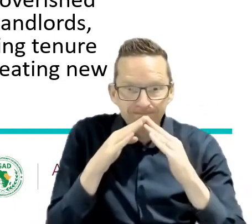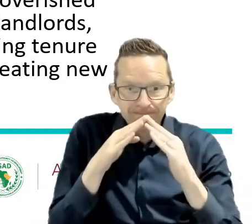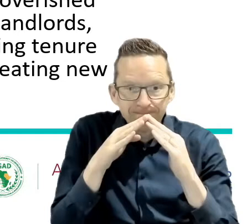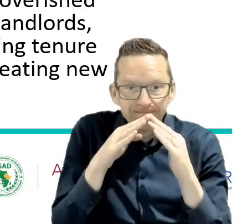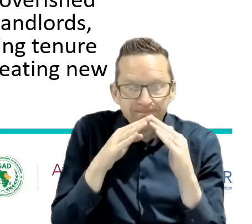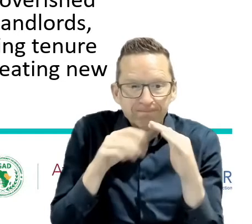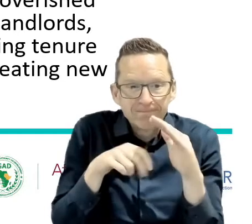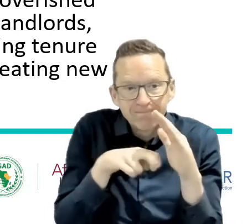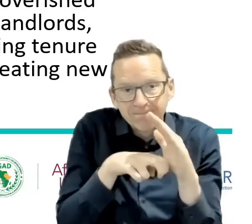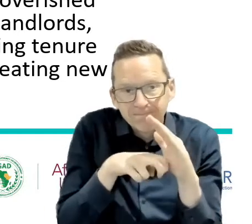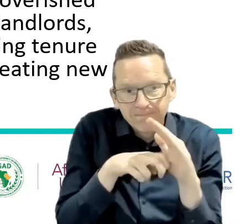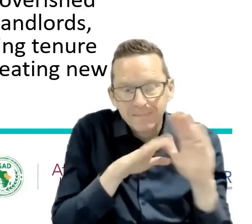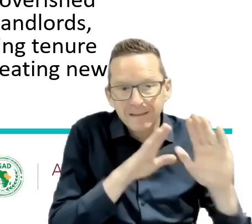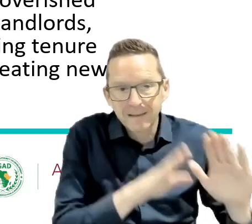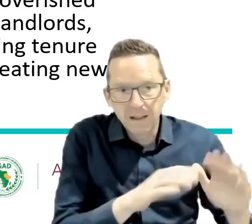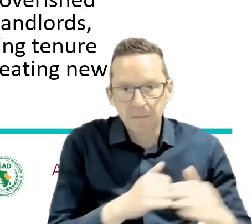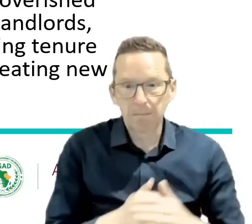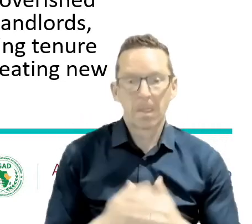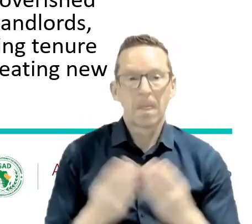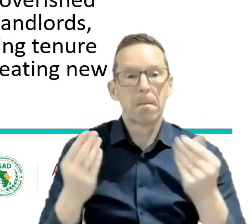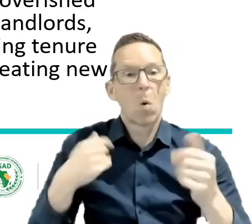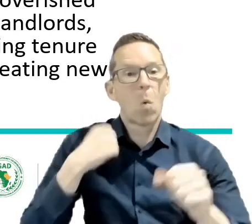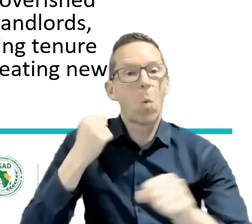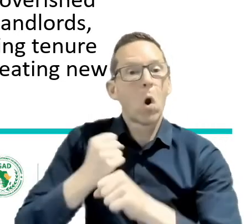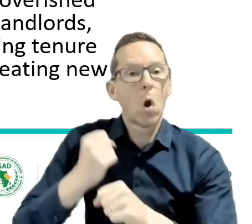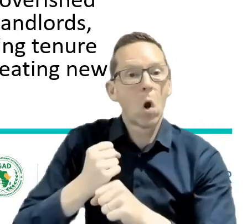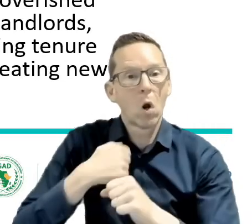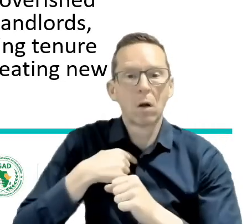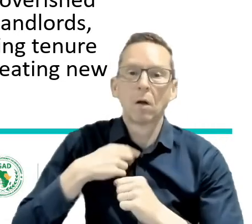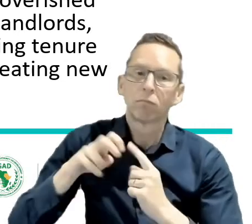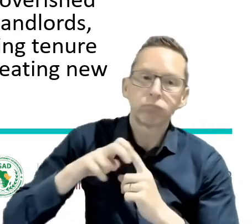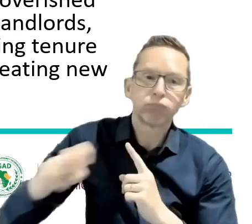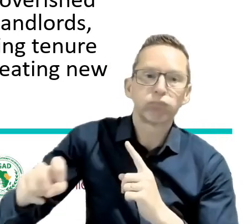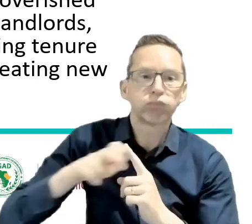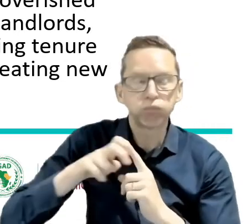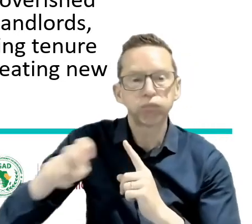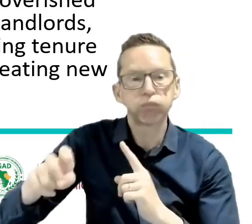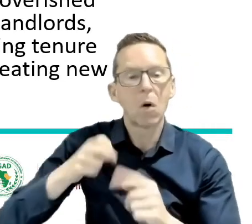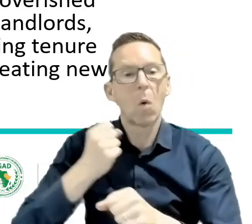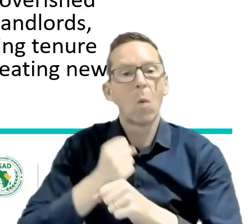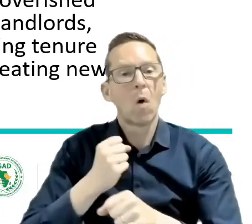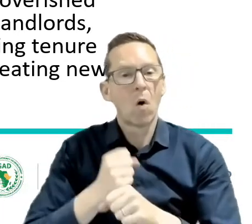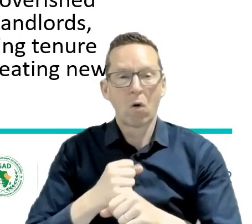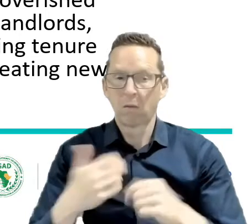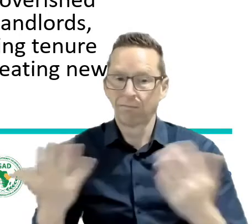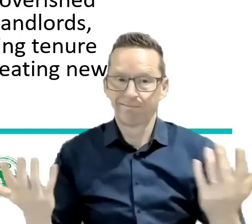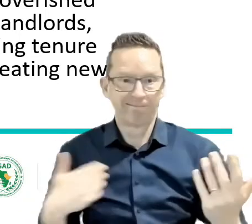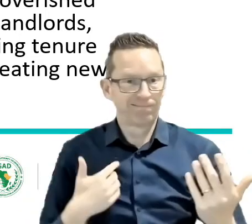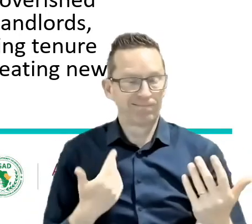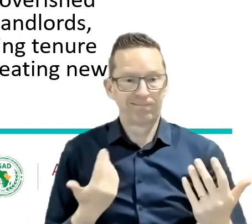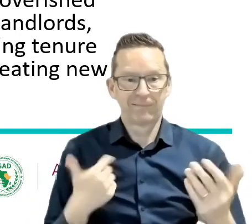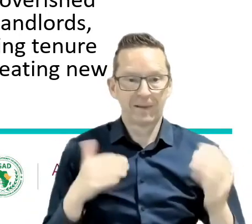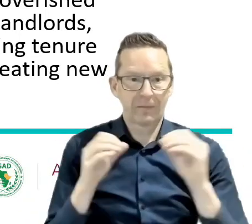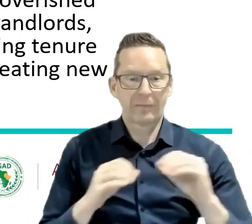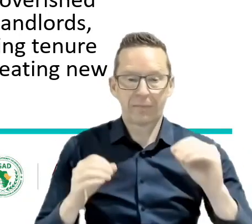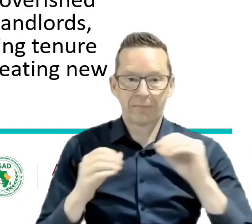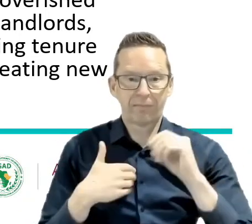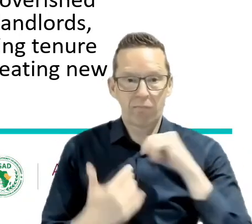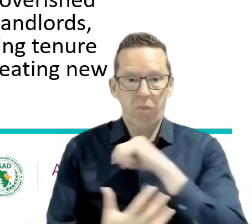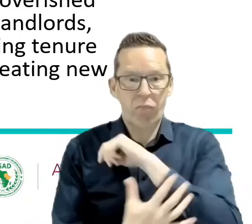collapsed, and food security and accommodation tenure, especially accommodation tenure, quickly became an issue for